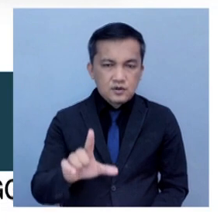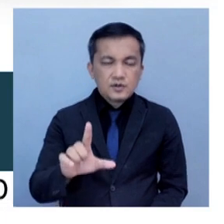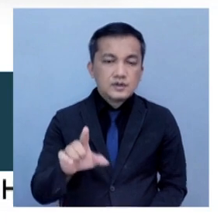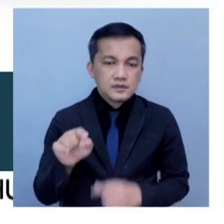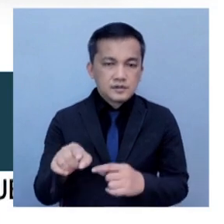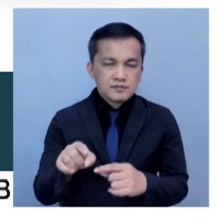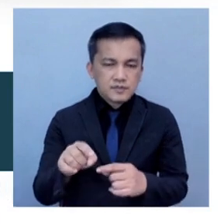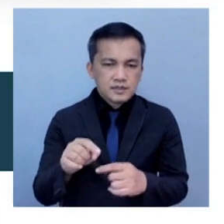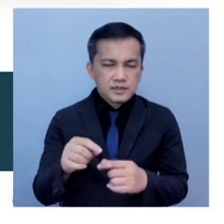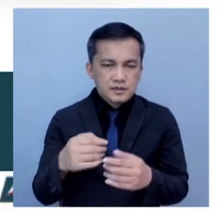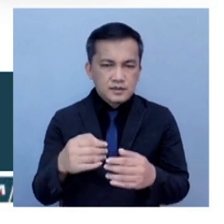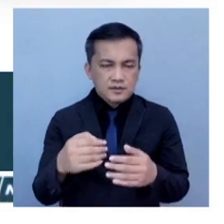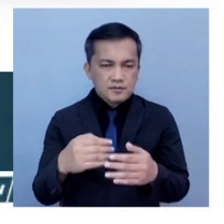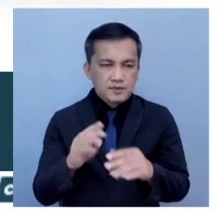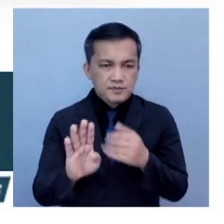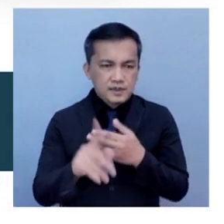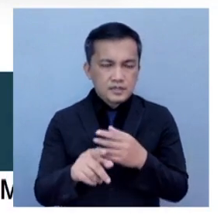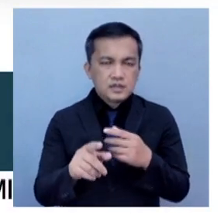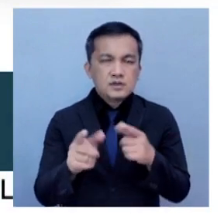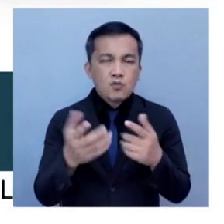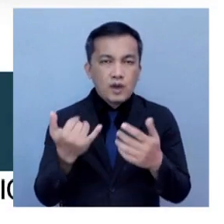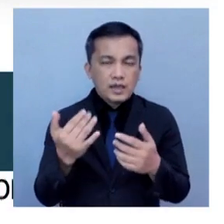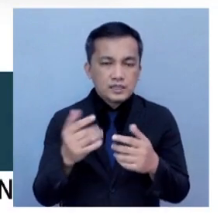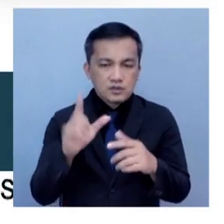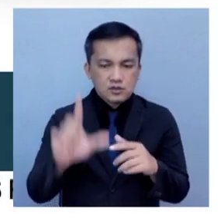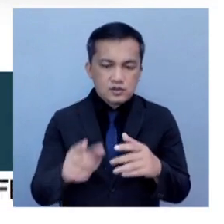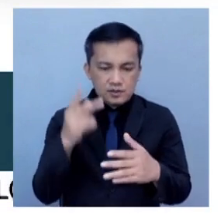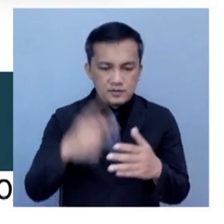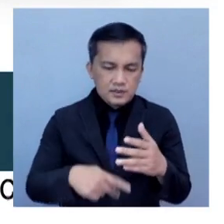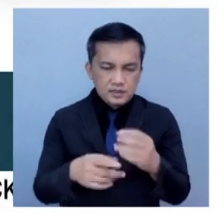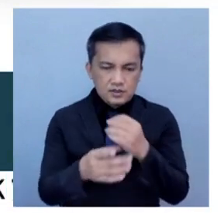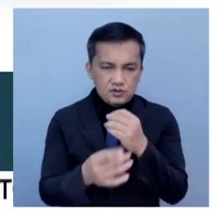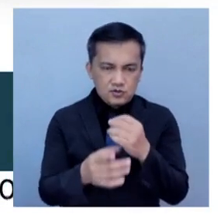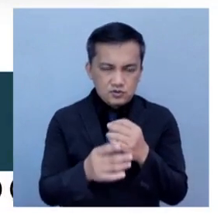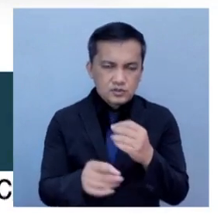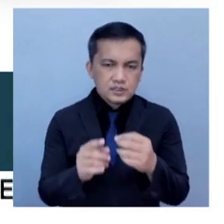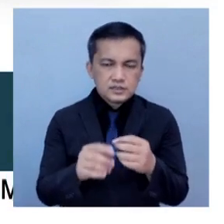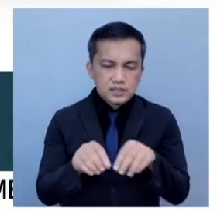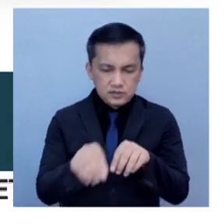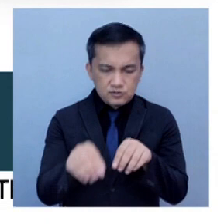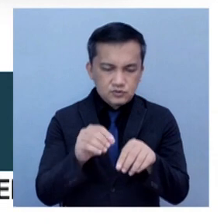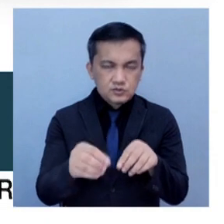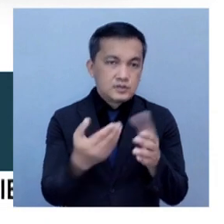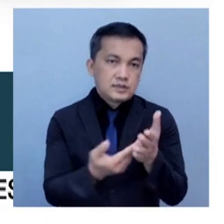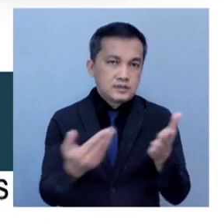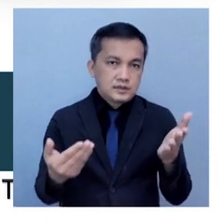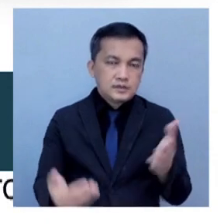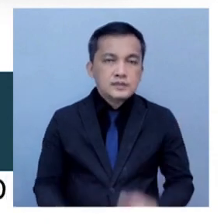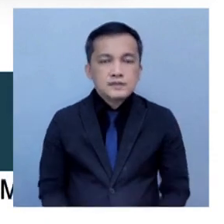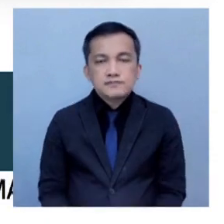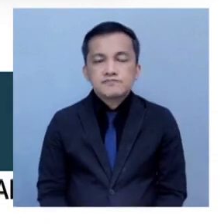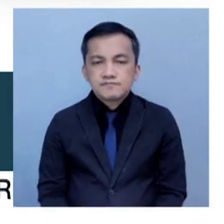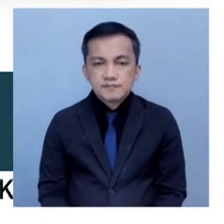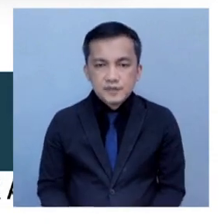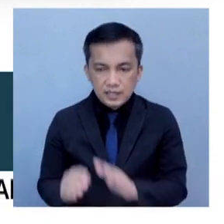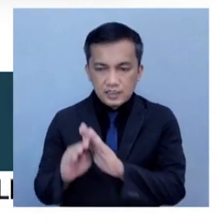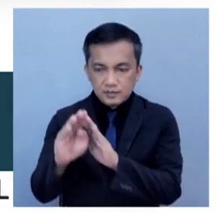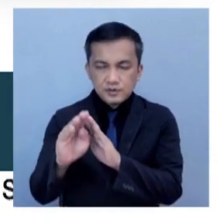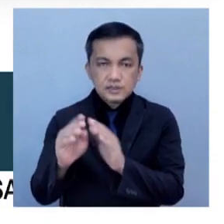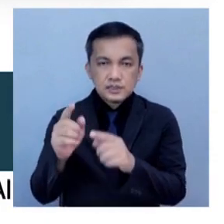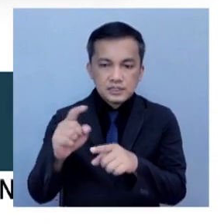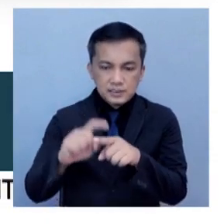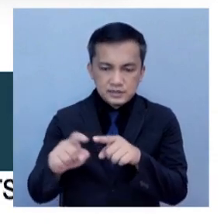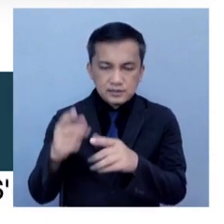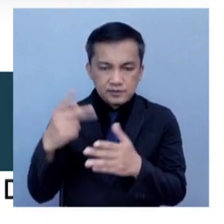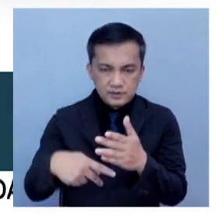on the back of lower prices of oil and key agriculture commodities. Meanwhile, the uptick in electricity prices